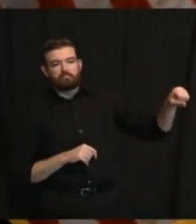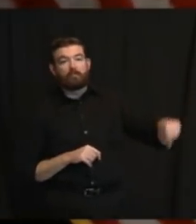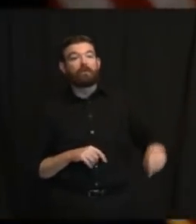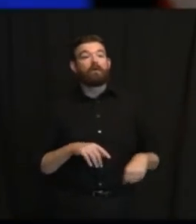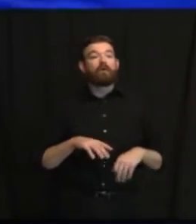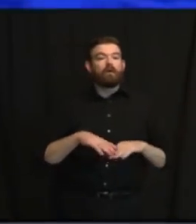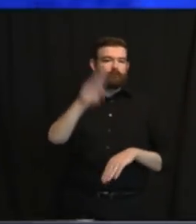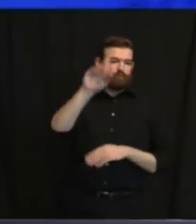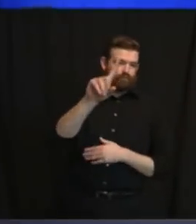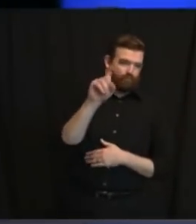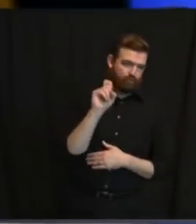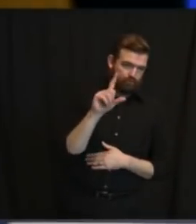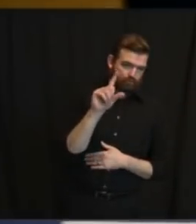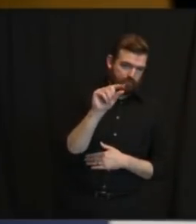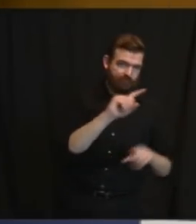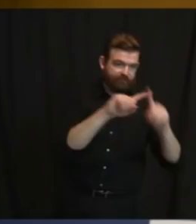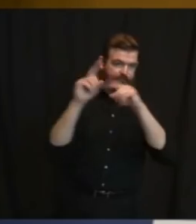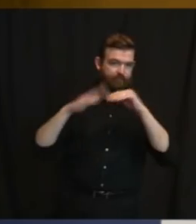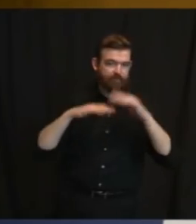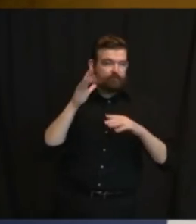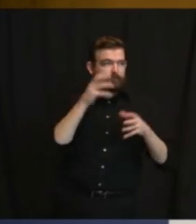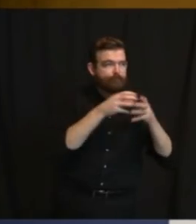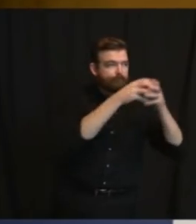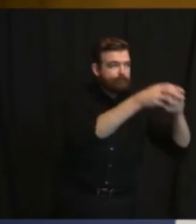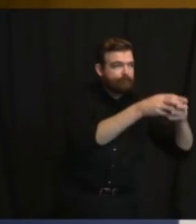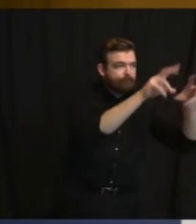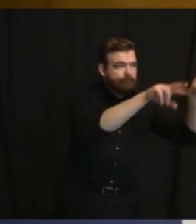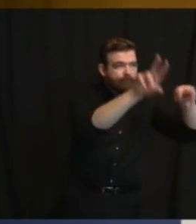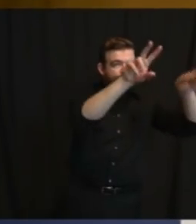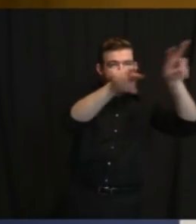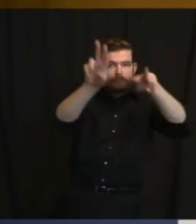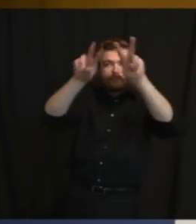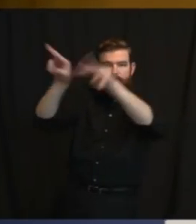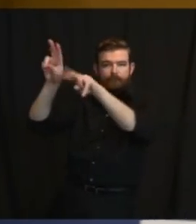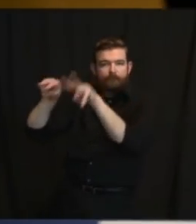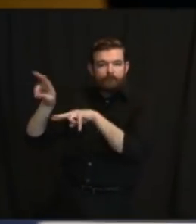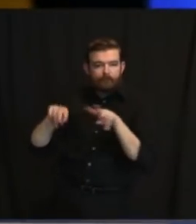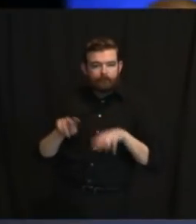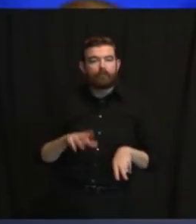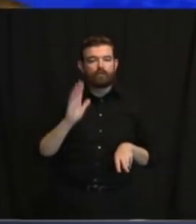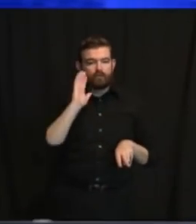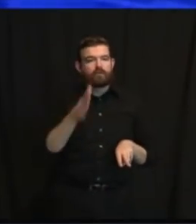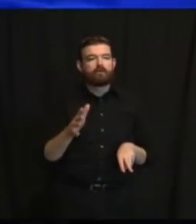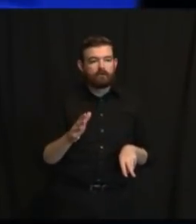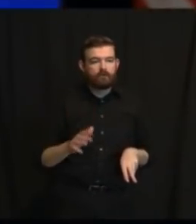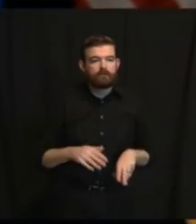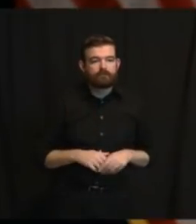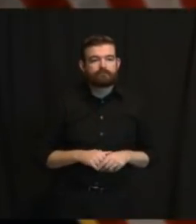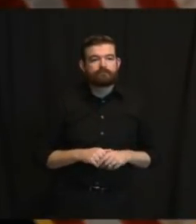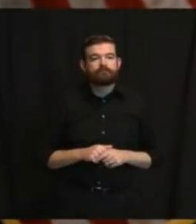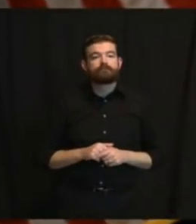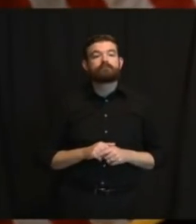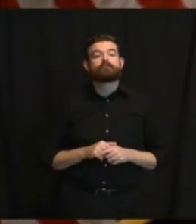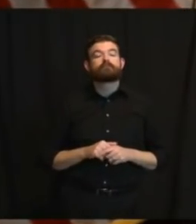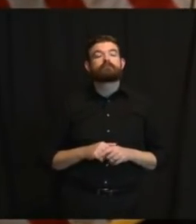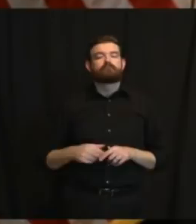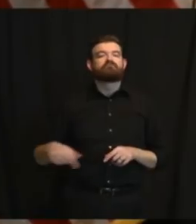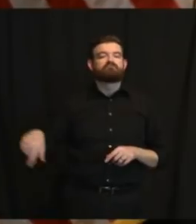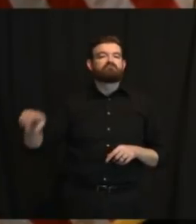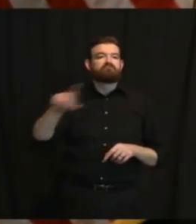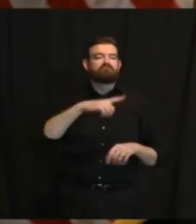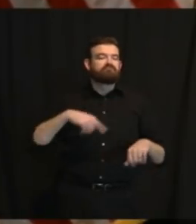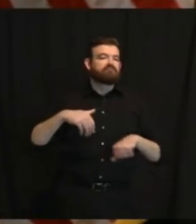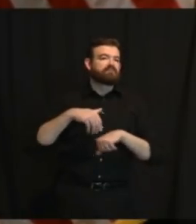we're identifying facilities for them to go into and help. Yeah, I think they're going to be deployed based